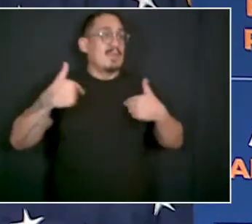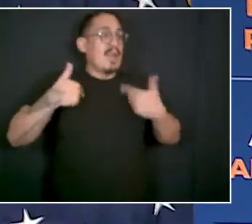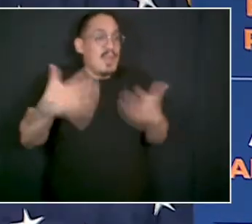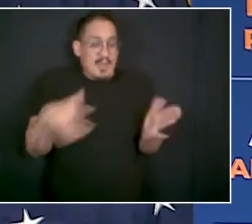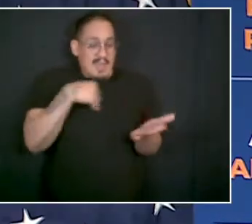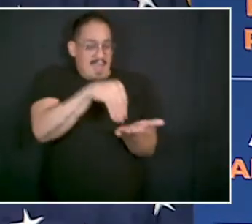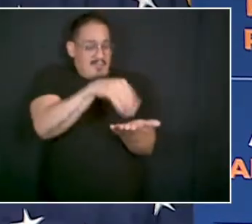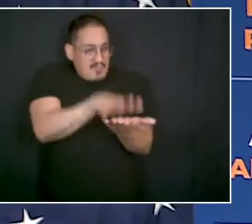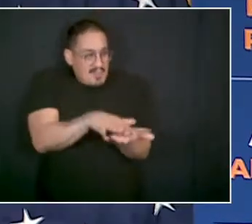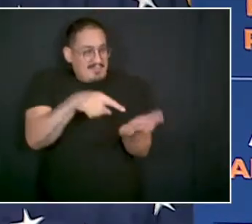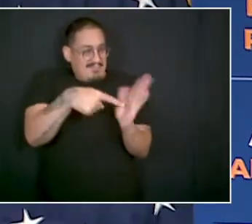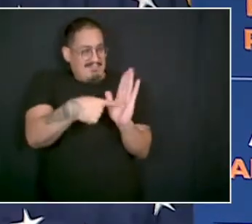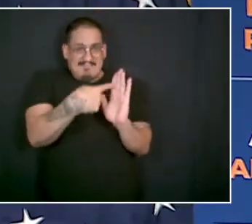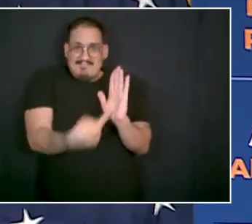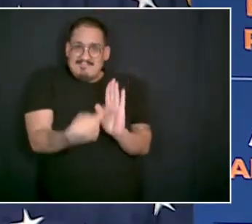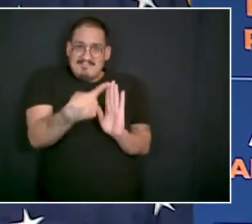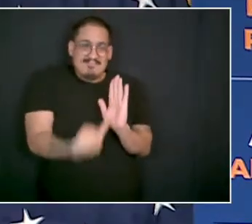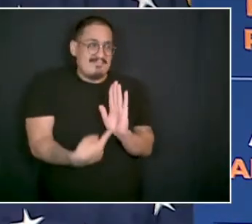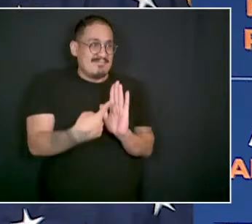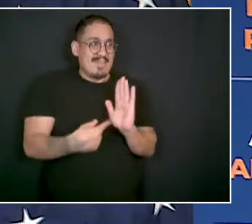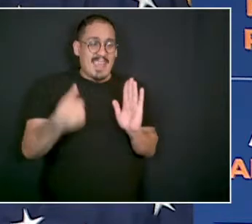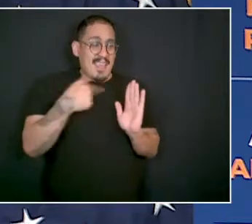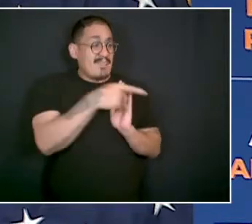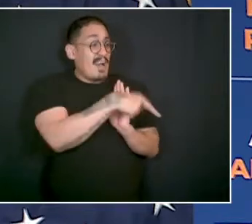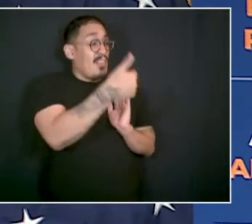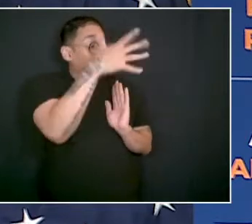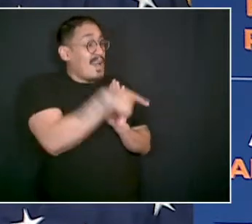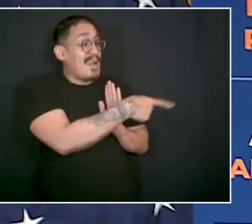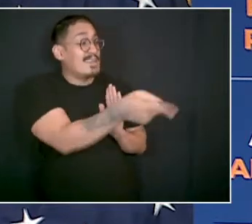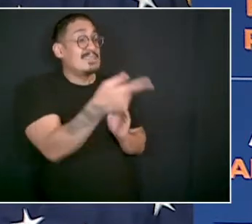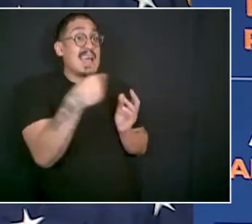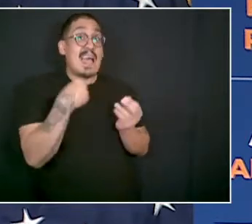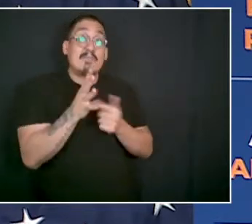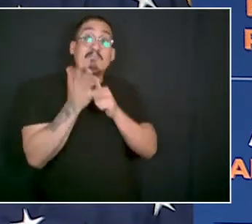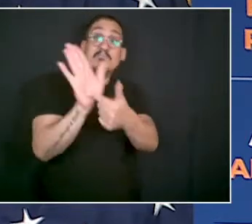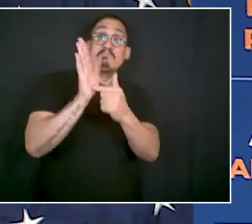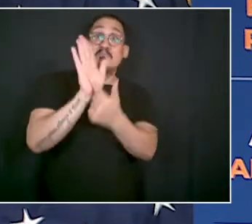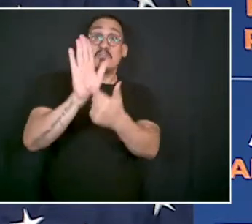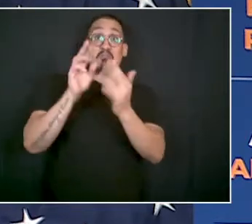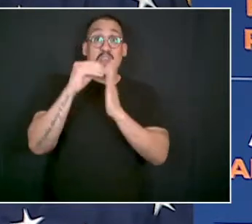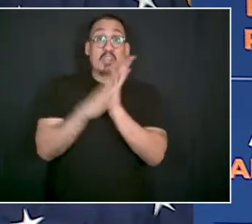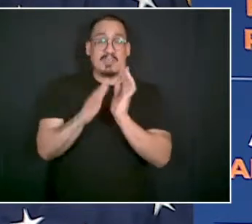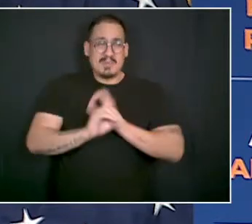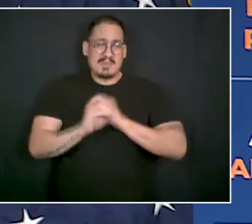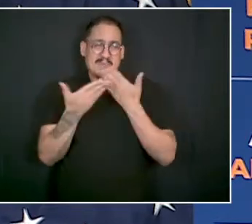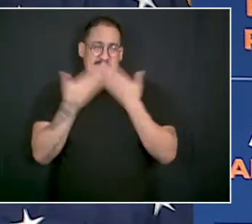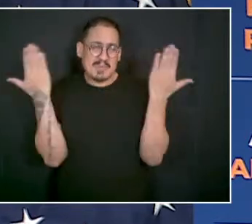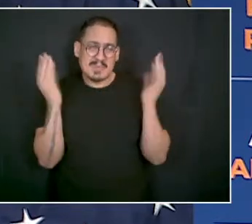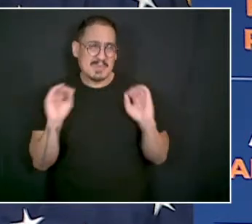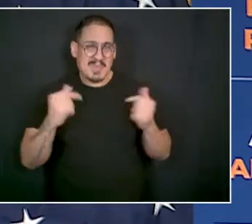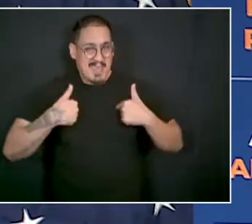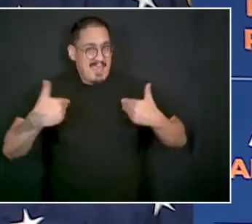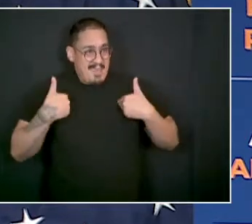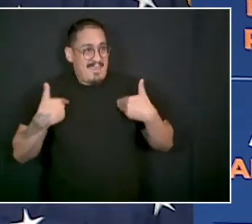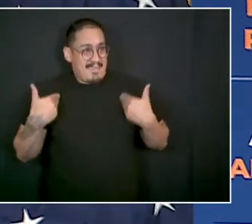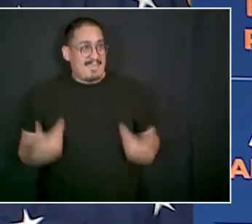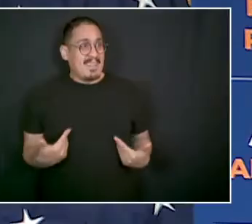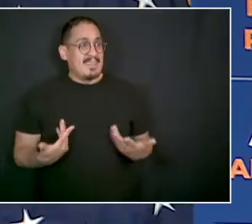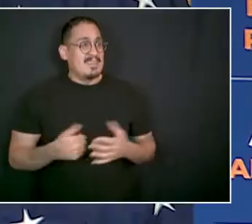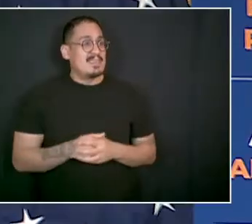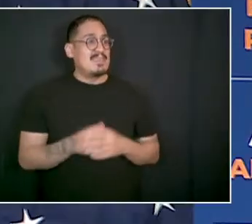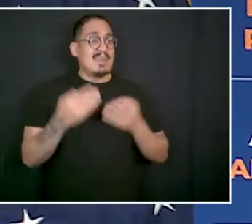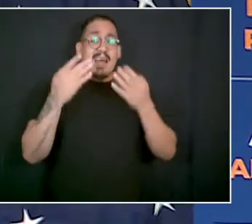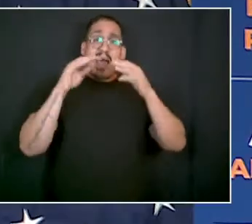under. Those other guys don't have a record to run under. I have a solid record of housing, public safety, affordability. And so we're